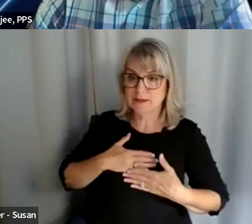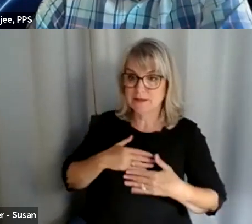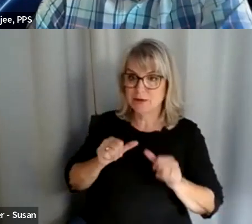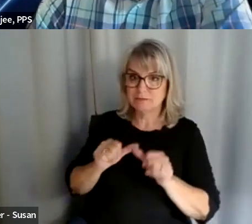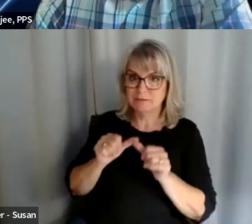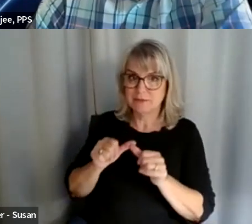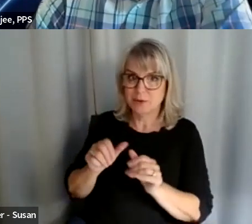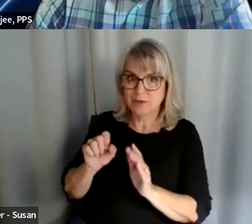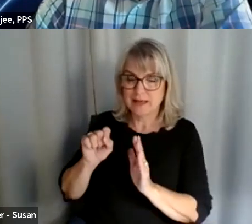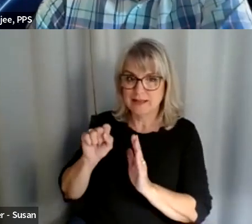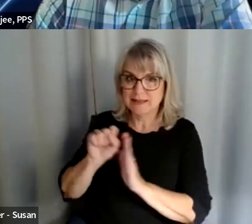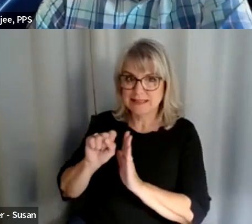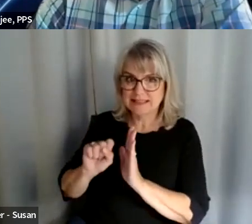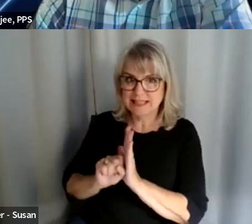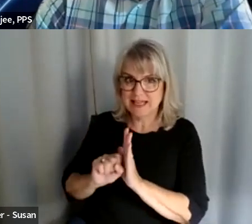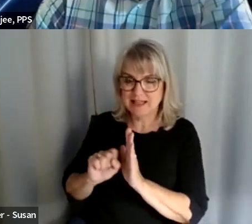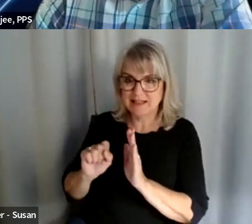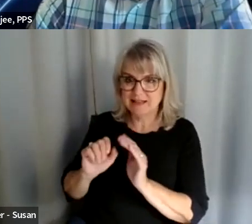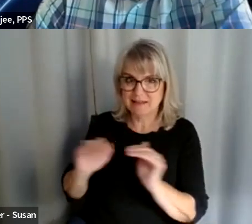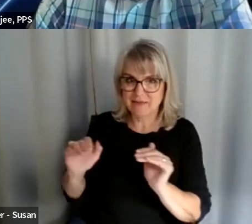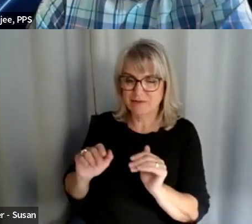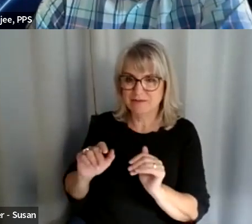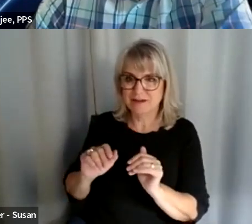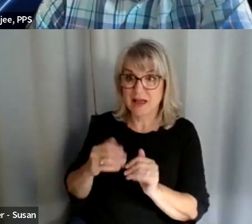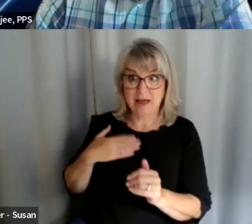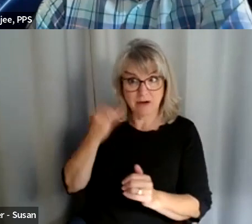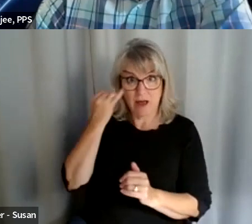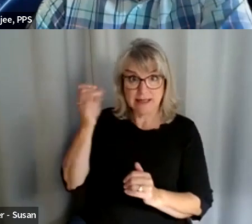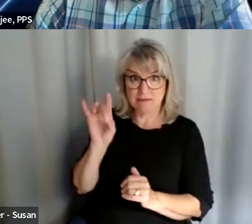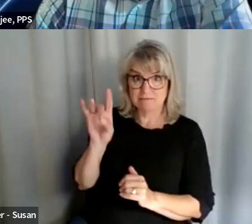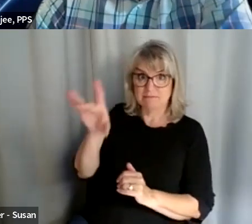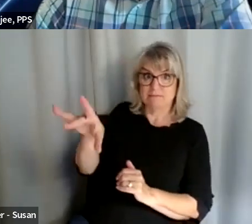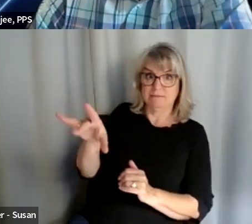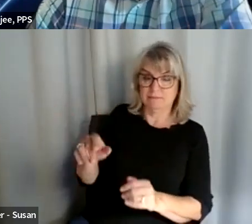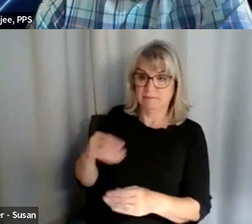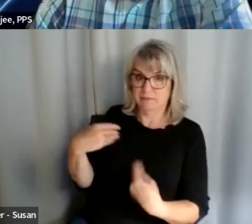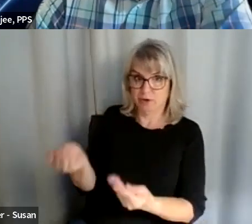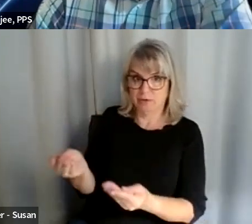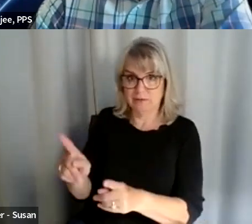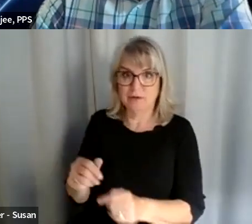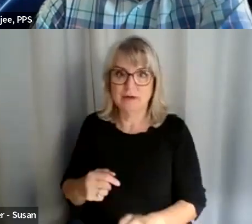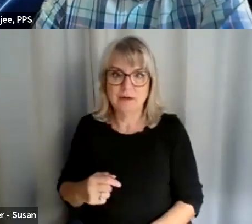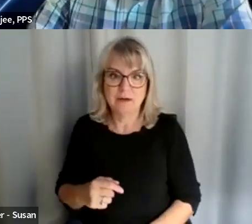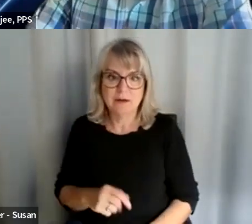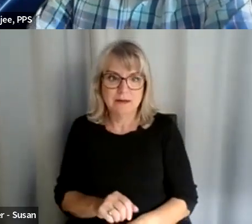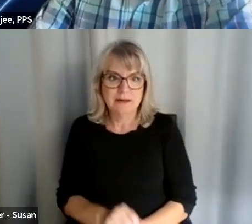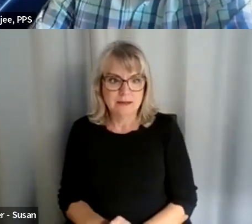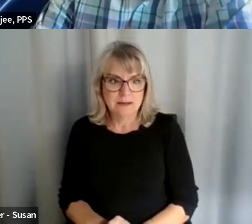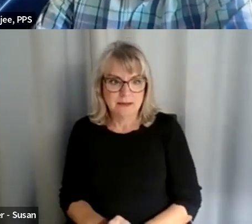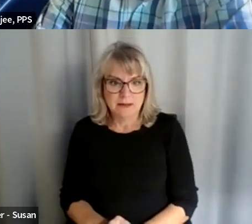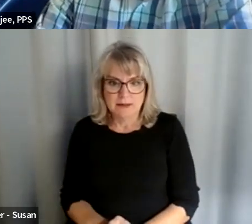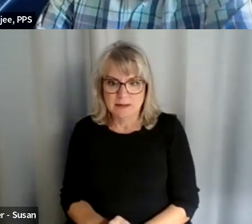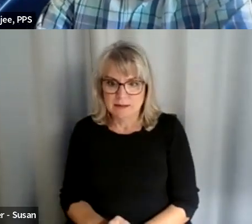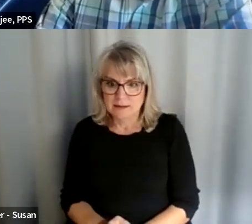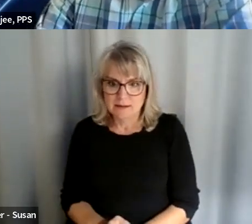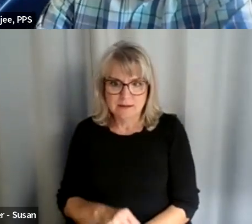one. We can talk about that later. I've got an idea for you. Amlan, I know